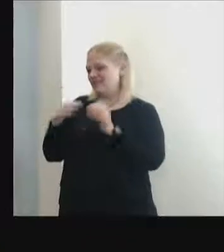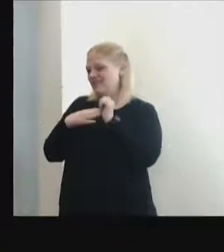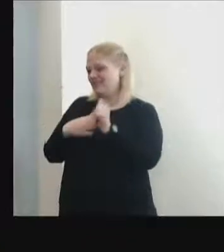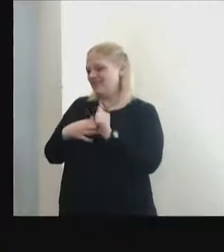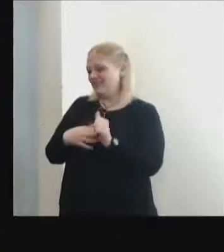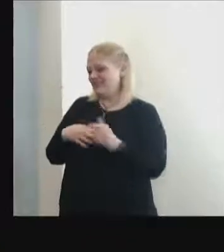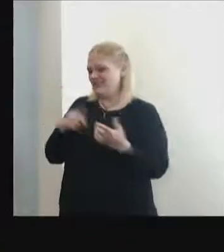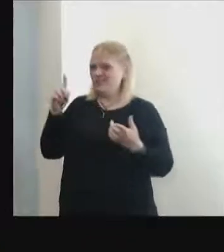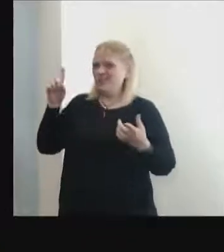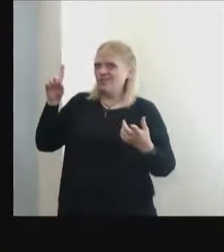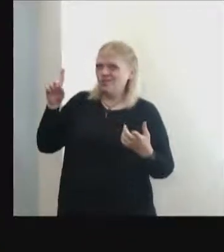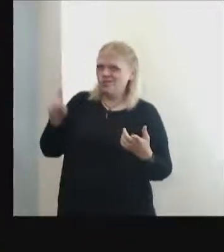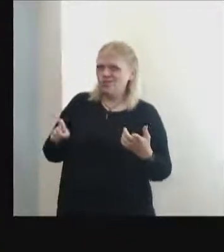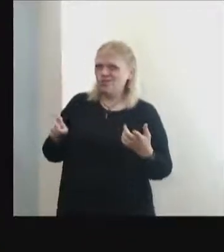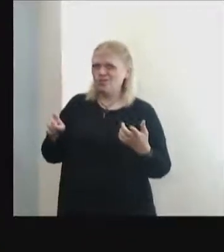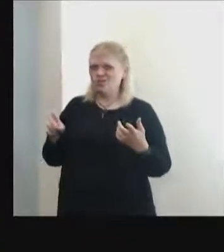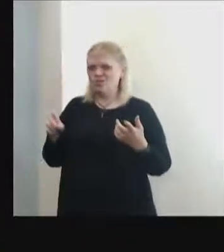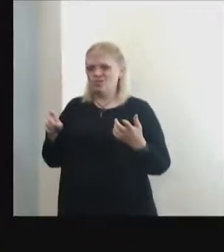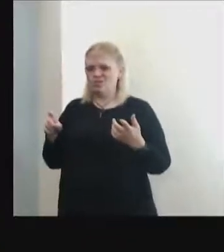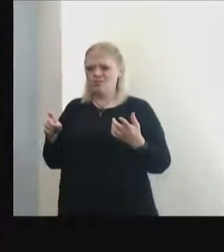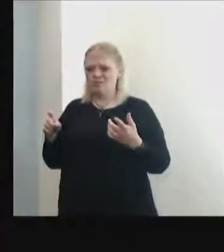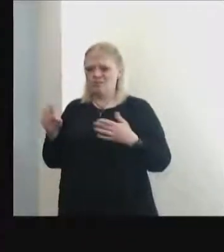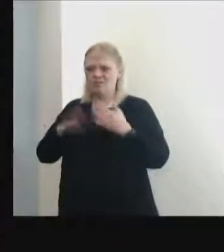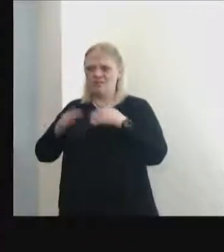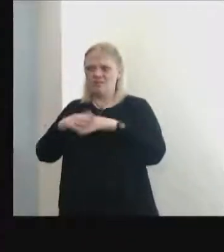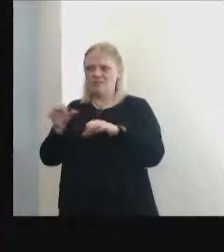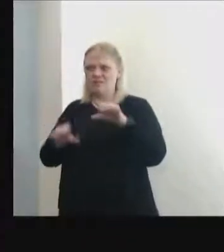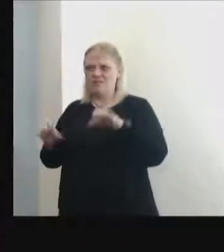in theory, be based strictly on the science.